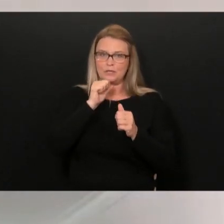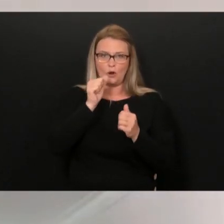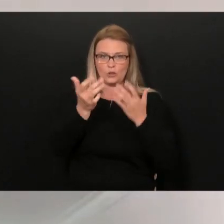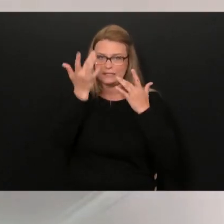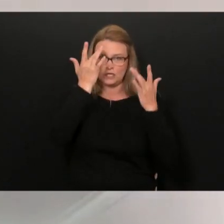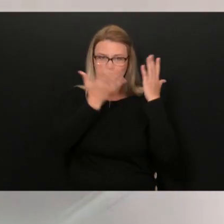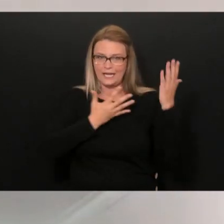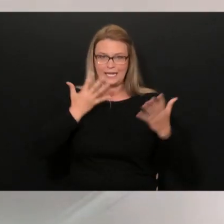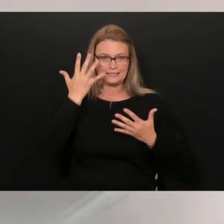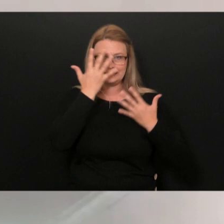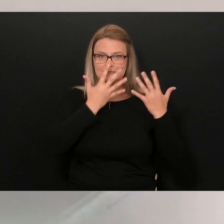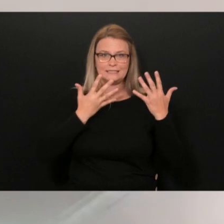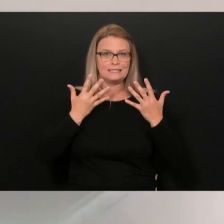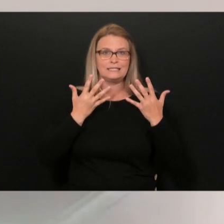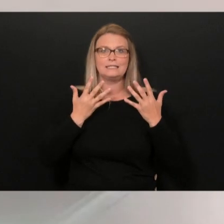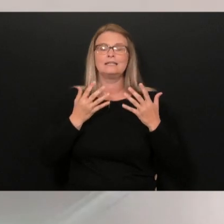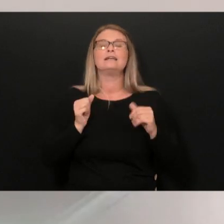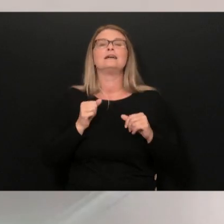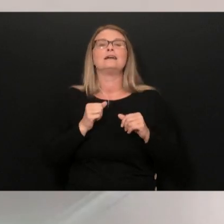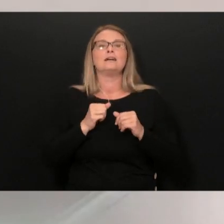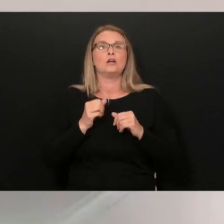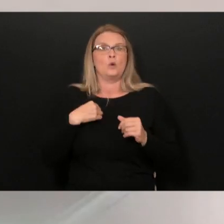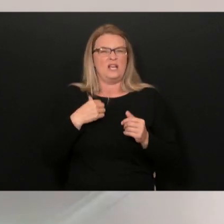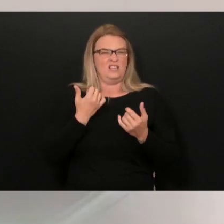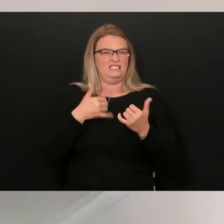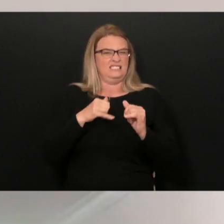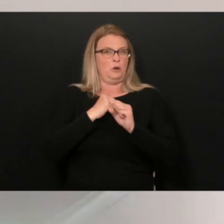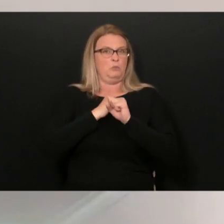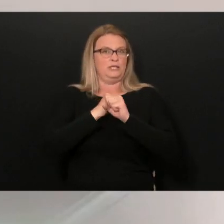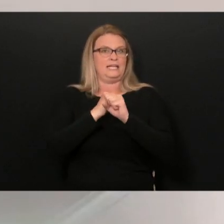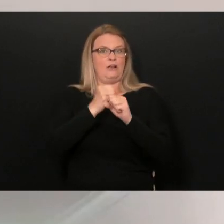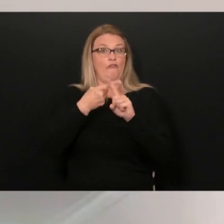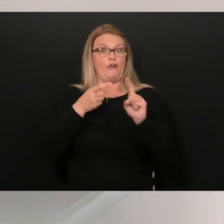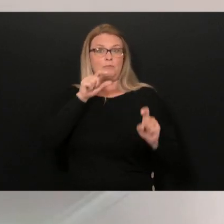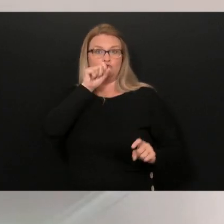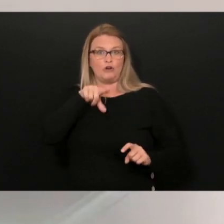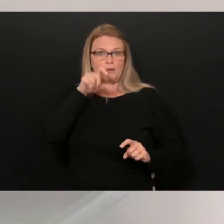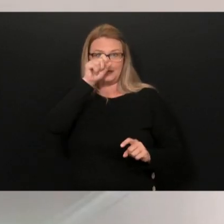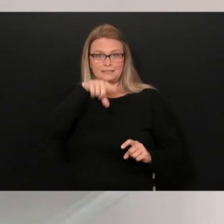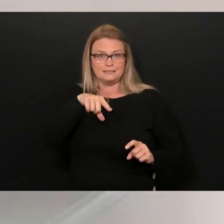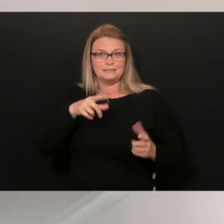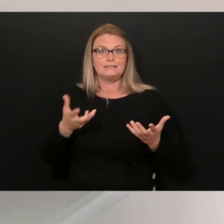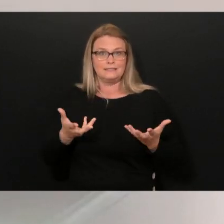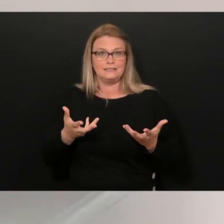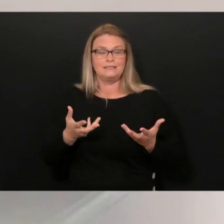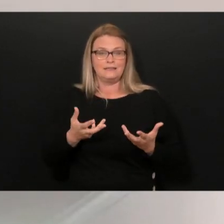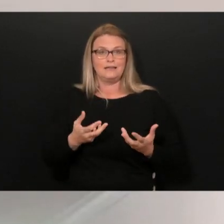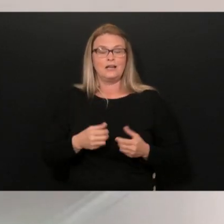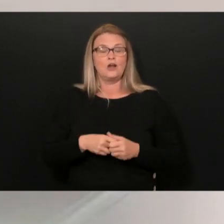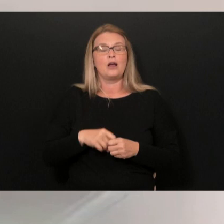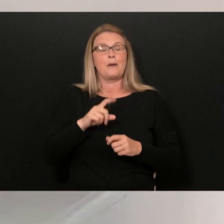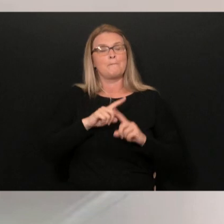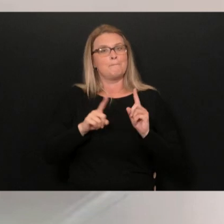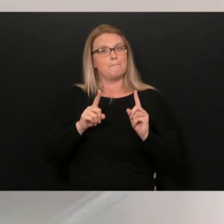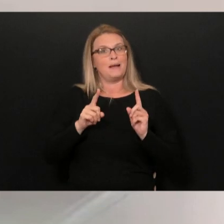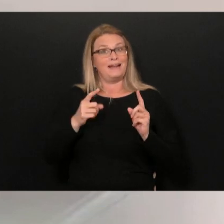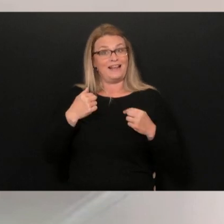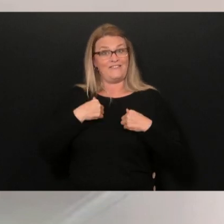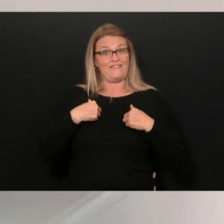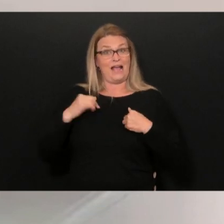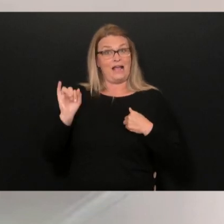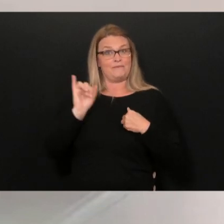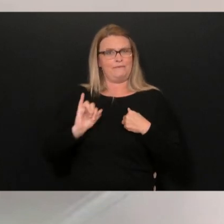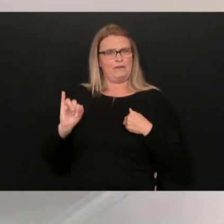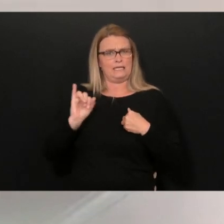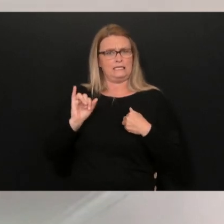are protected in many ways against the droplets which have the coronavirus. But importantly, if we are infected and don't know